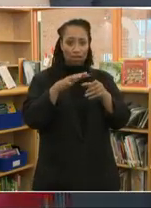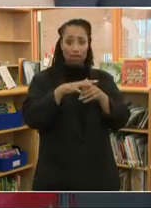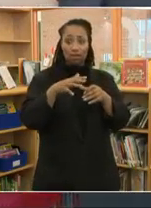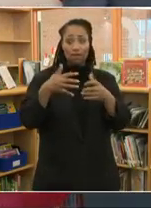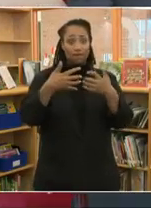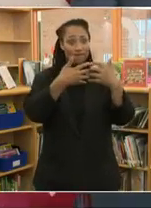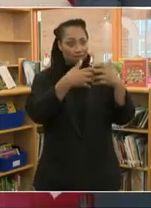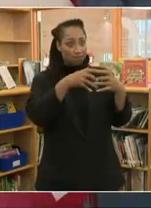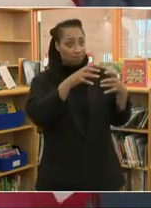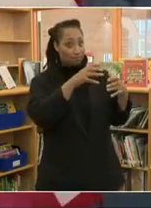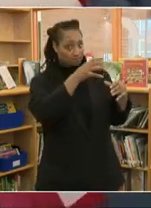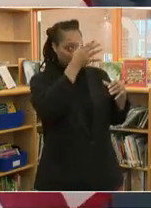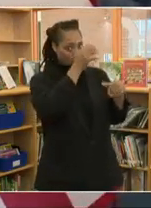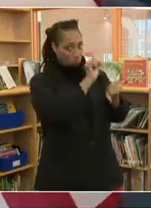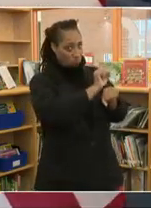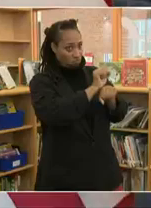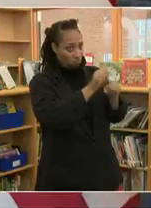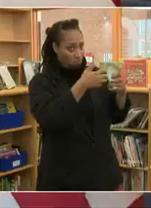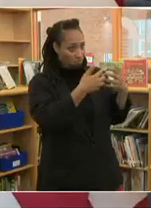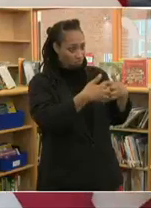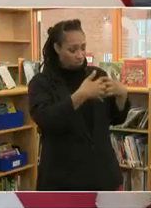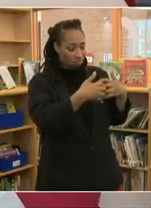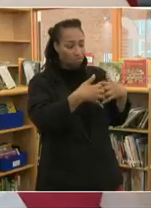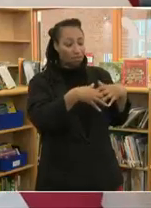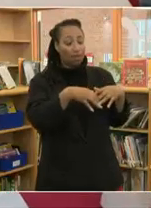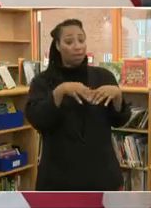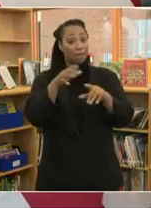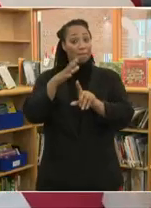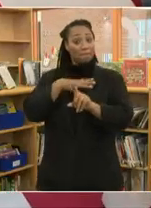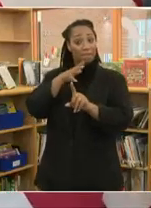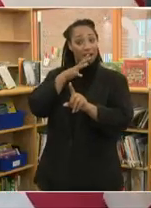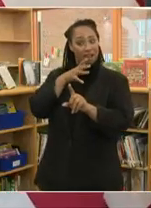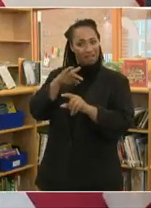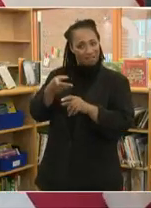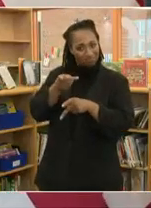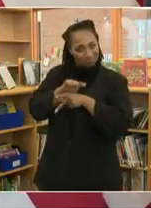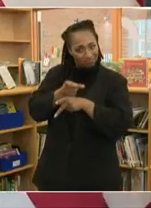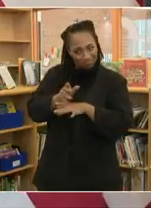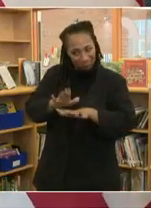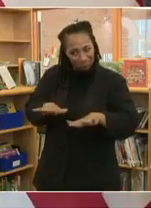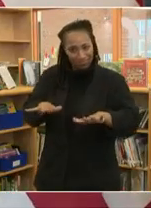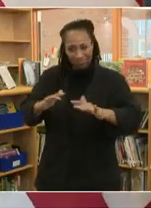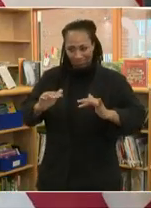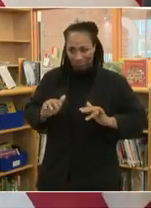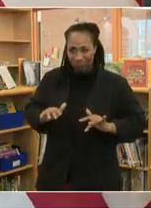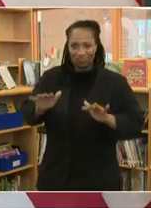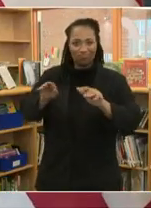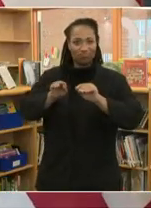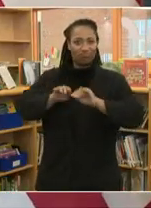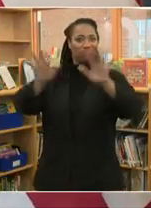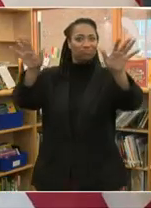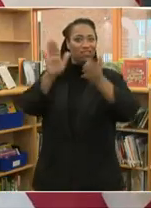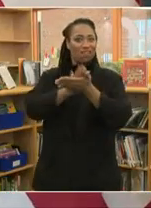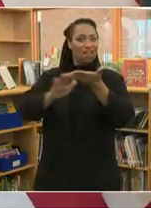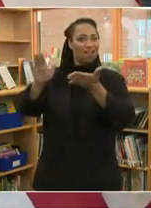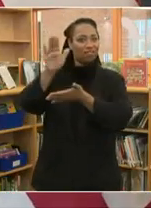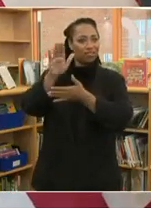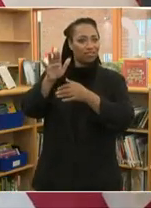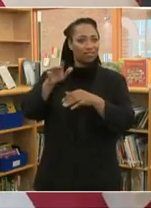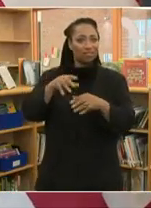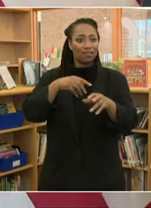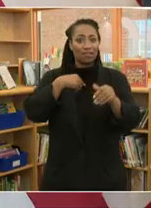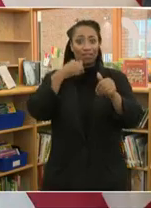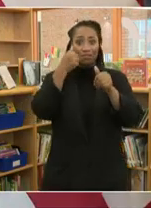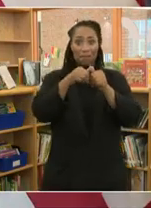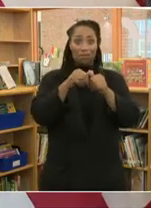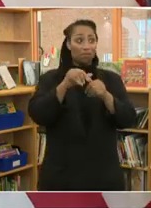us as a single parent and sent all 9 of us off to college, I'll tell you what I felt that night. So July 4th, 1976 was a cloudy